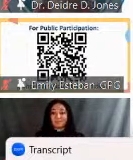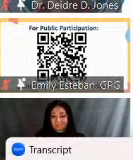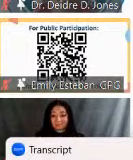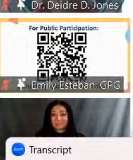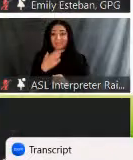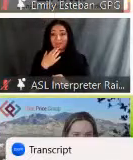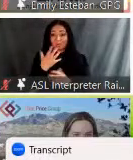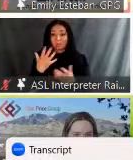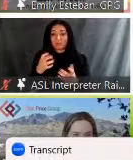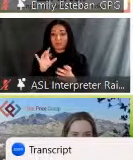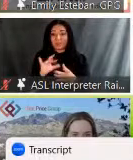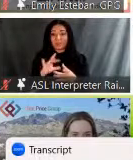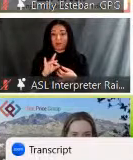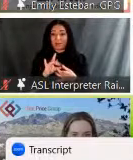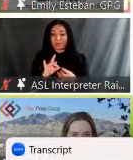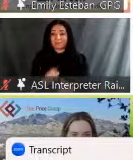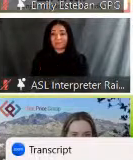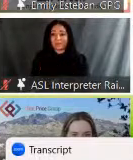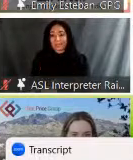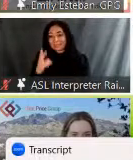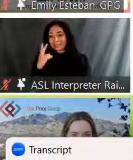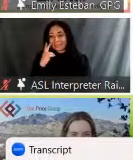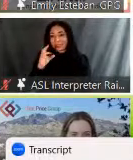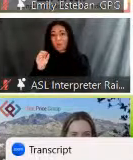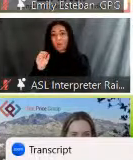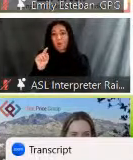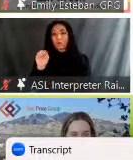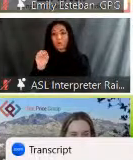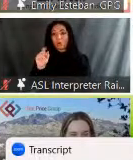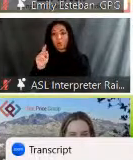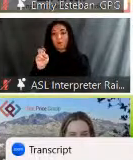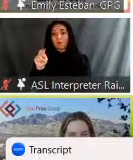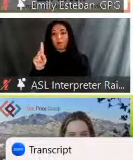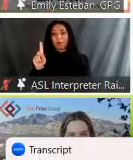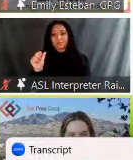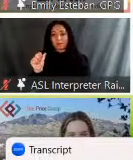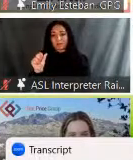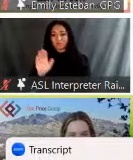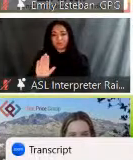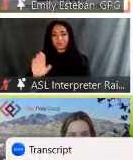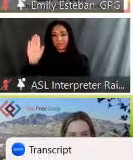that comment. And I see Odakonda, your hand is raised.